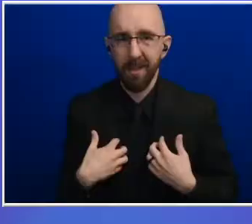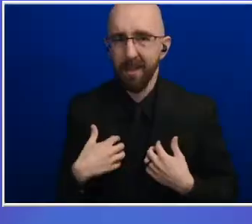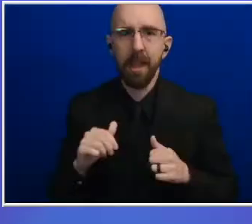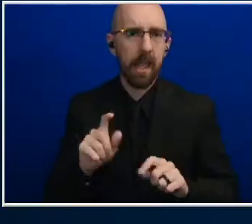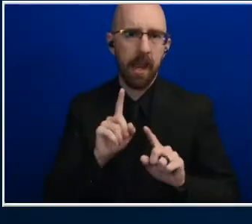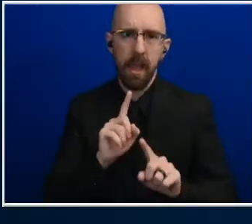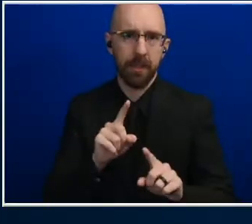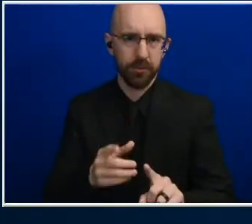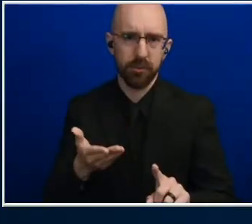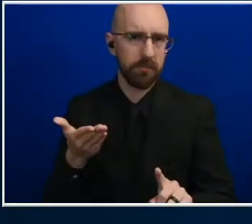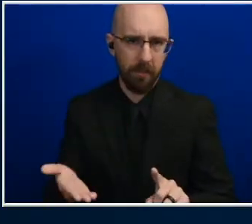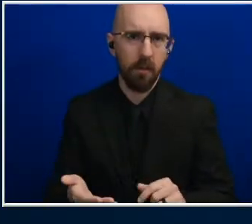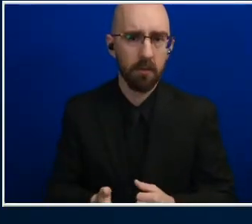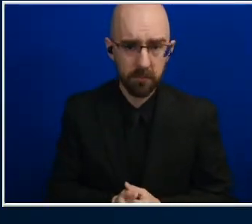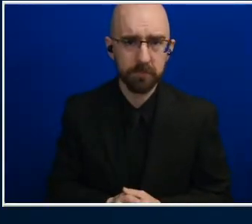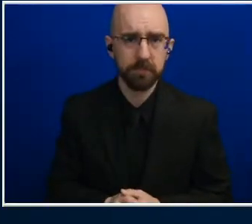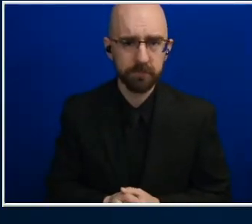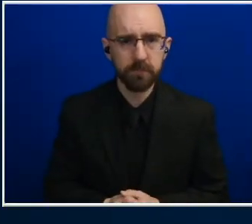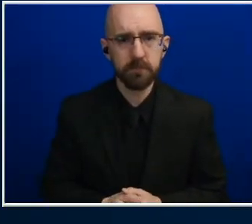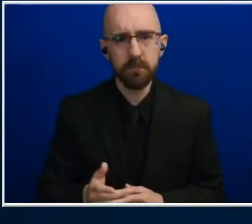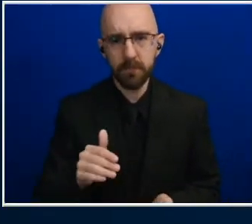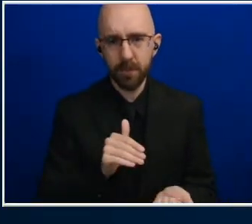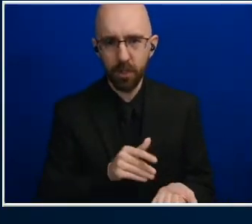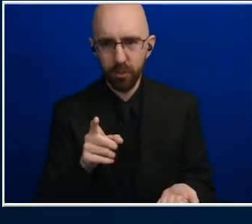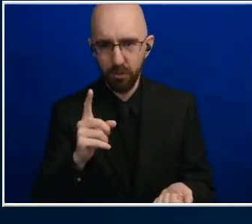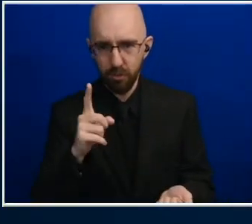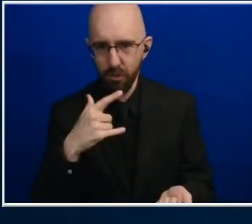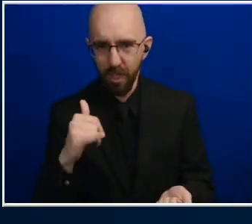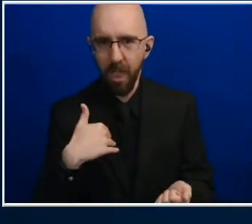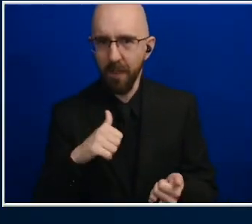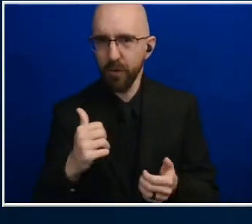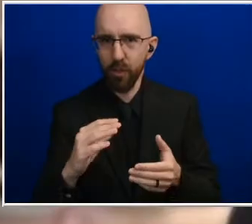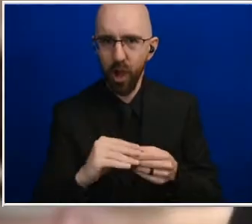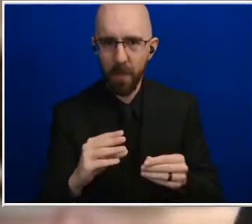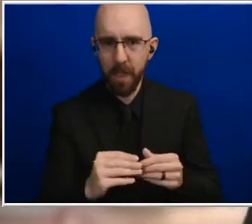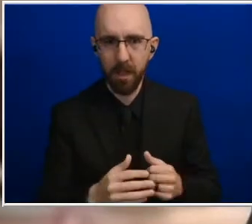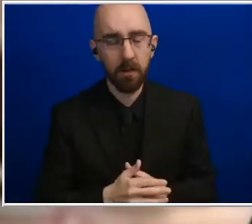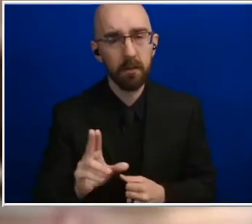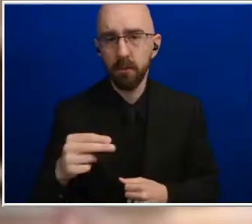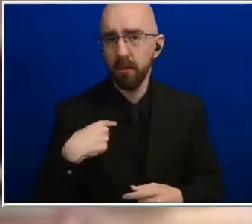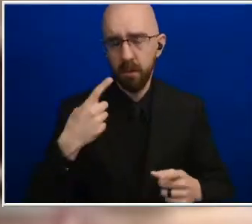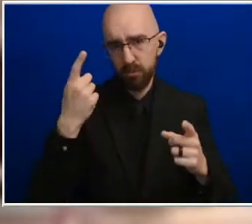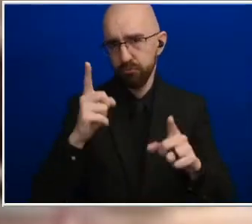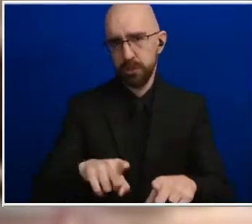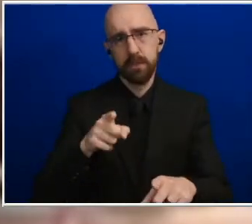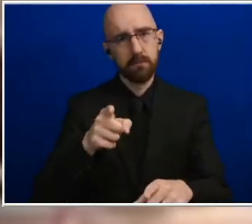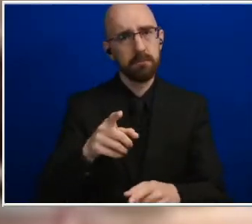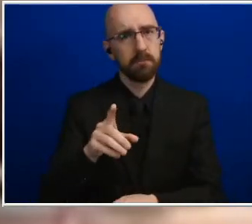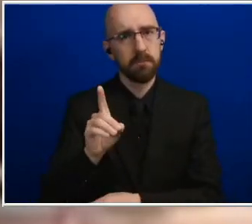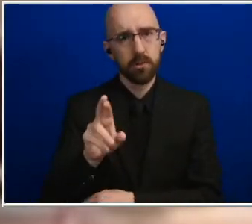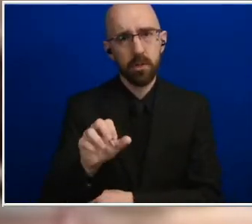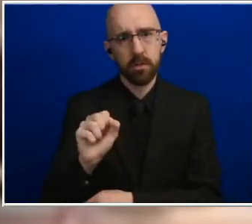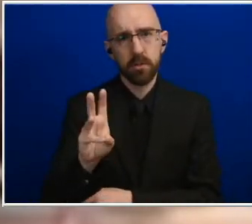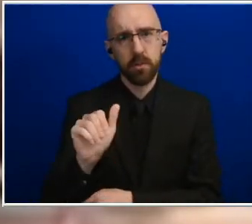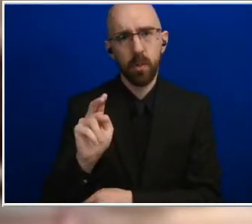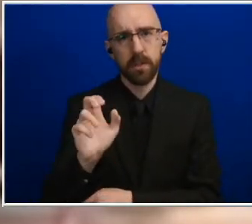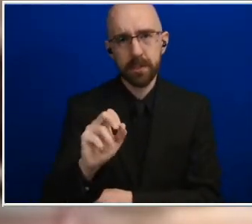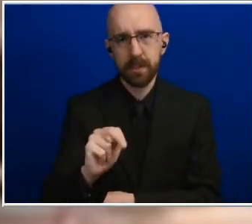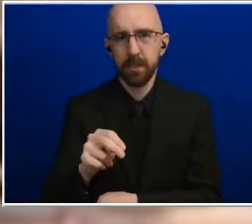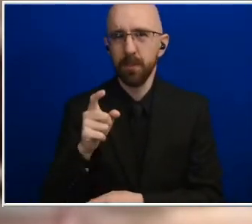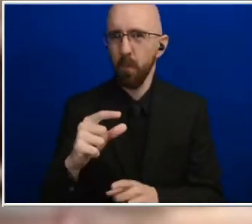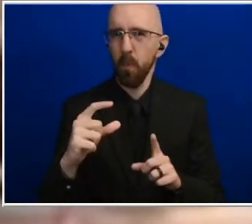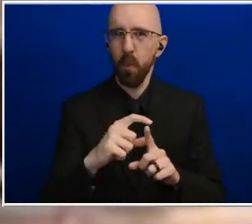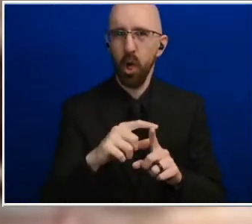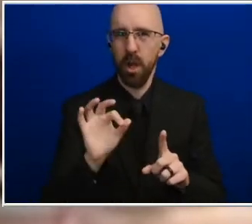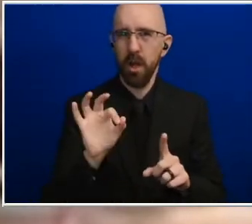it. Dr. Pullen, you look like you had another comment too. Yeah, no, I agree with Dr. Swanson, and to put a word on what he's saying, it's